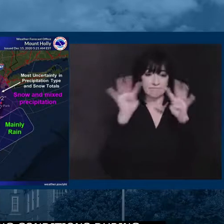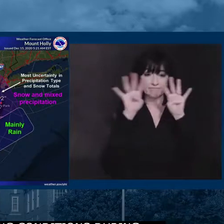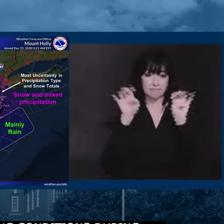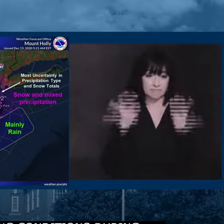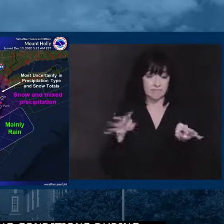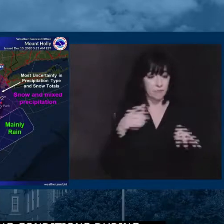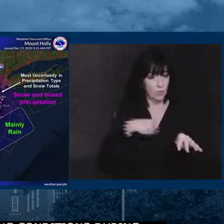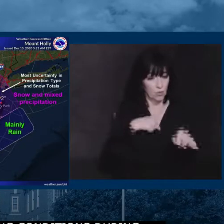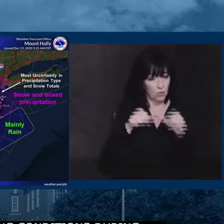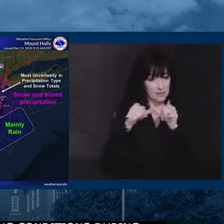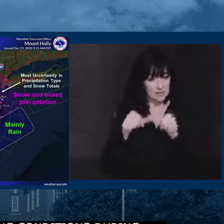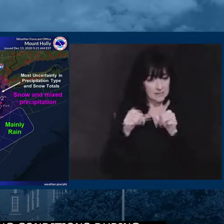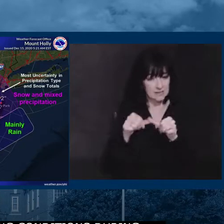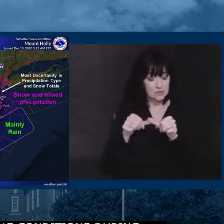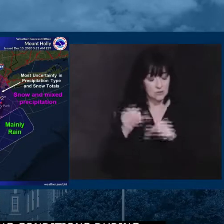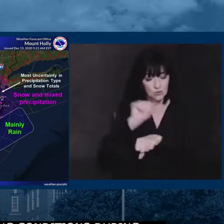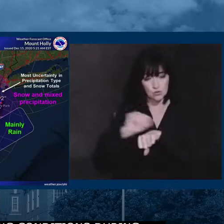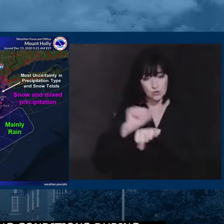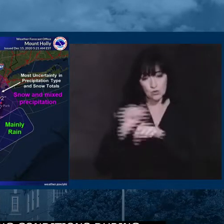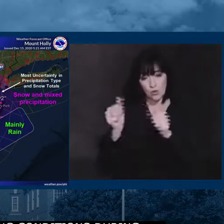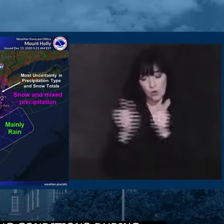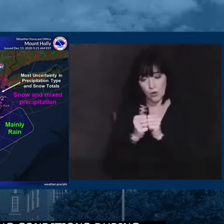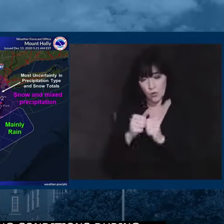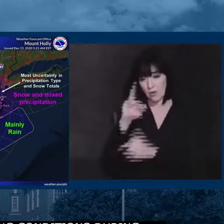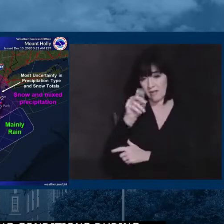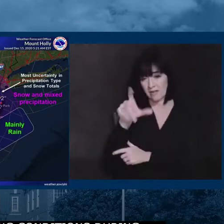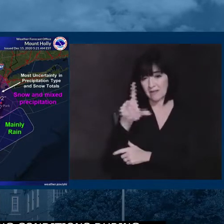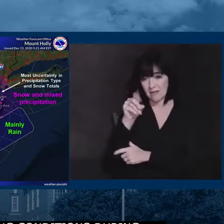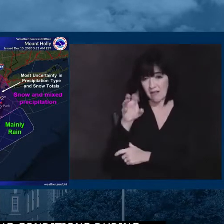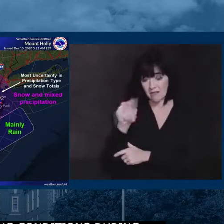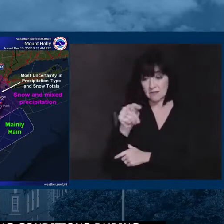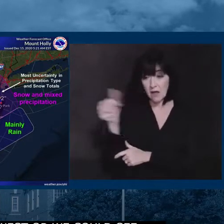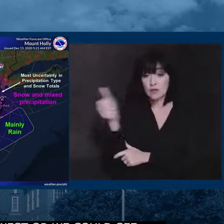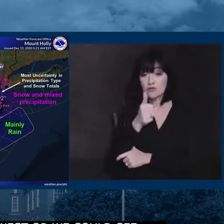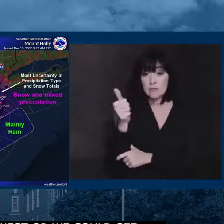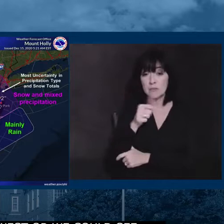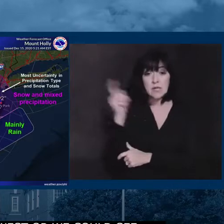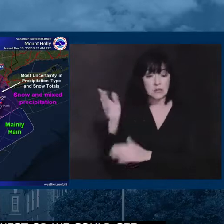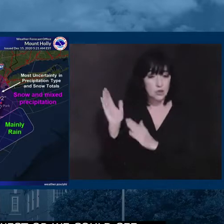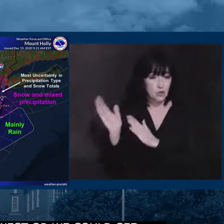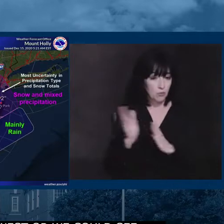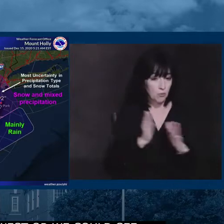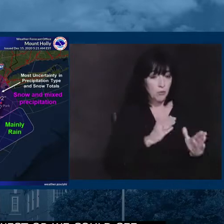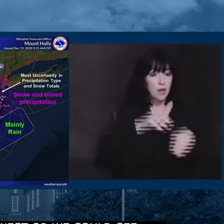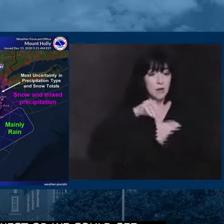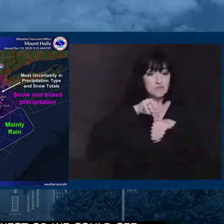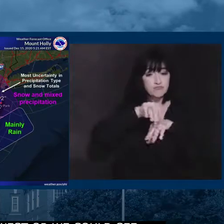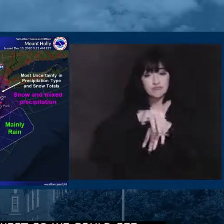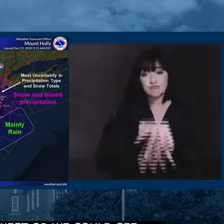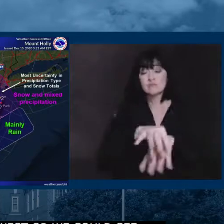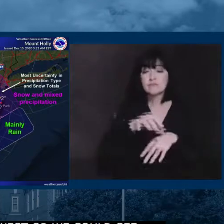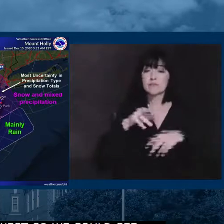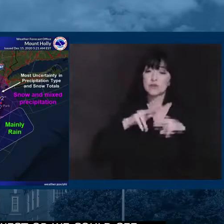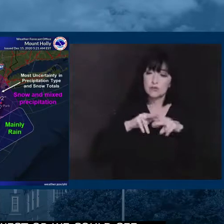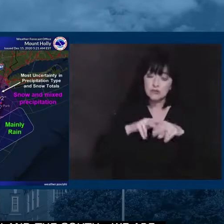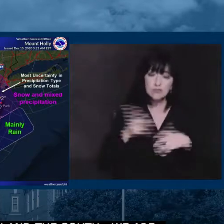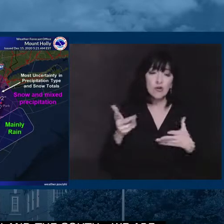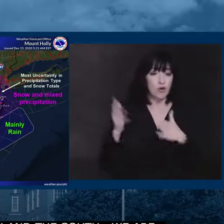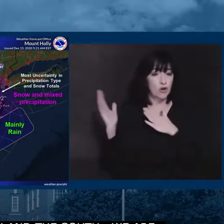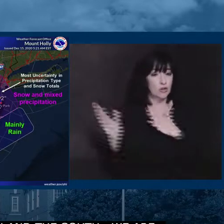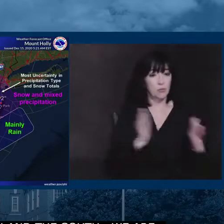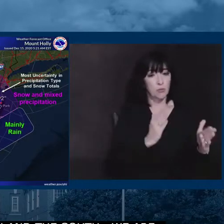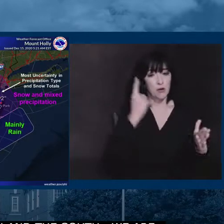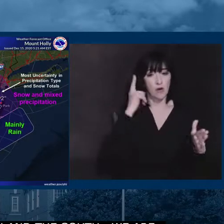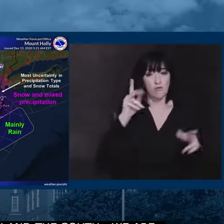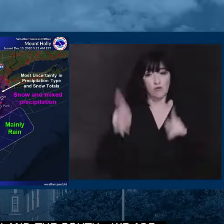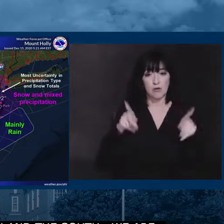our partners in Newcastle County, DelDOT and others. I know they're prepared. Again, we're expecting probably the main impact to be north of that 95